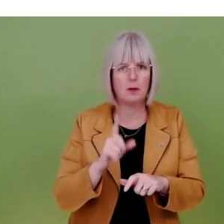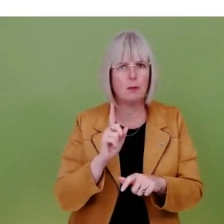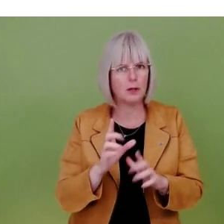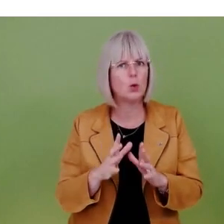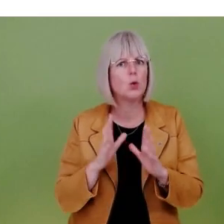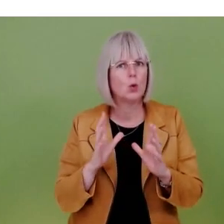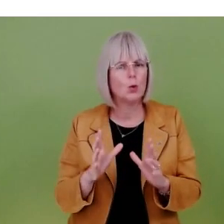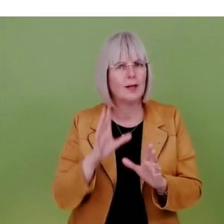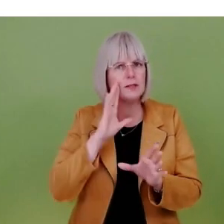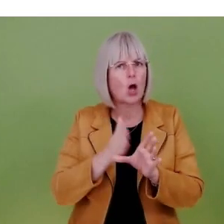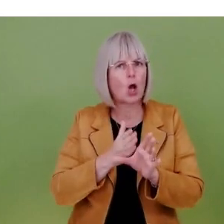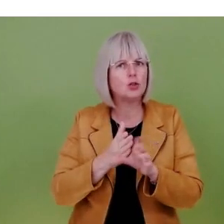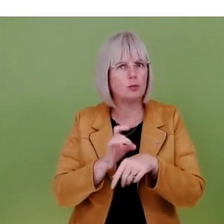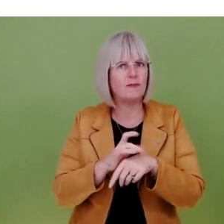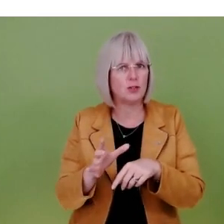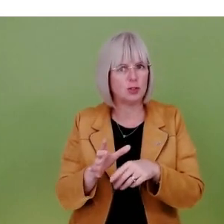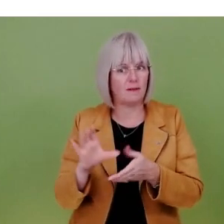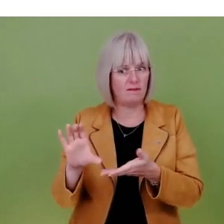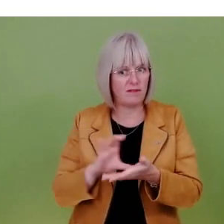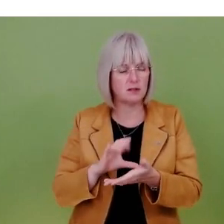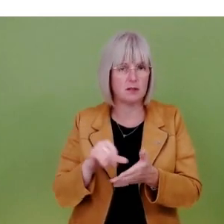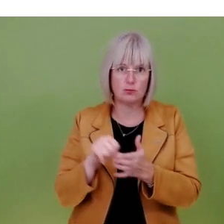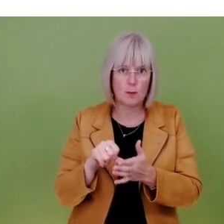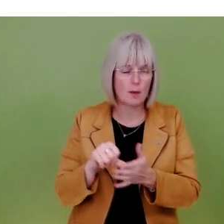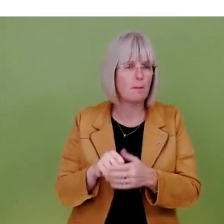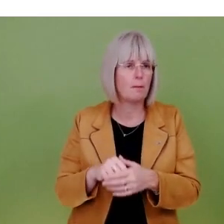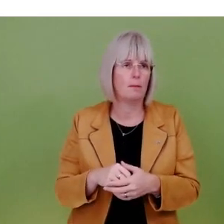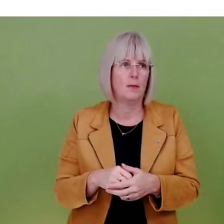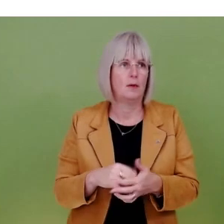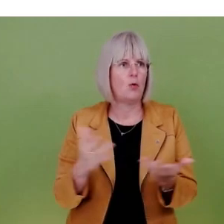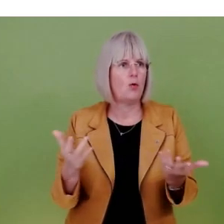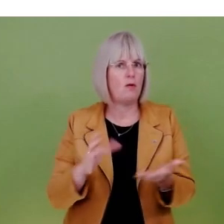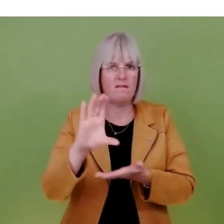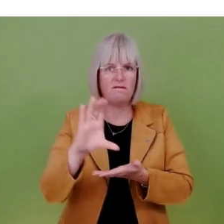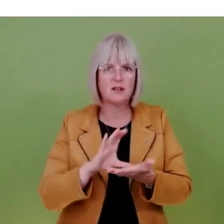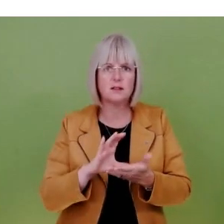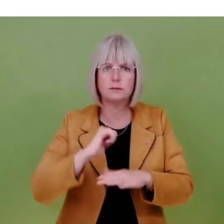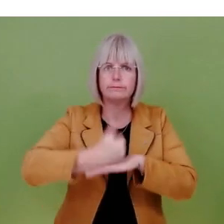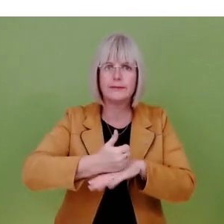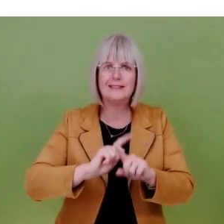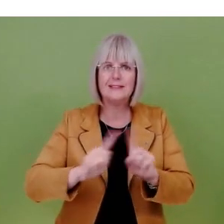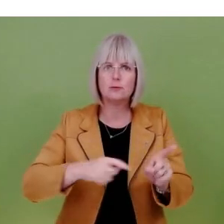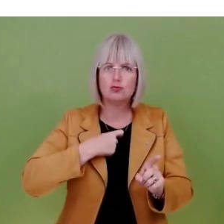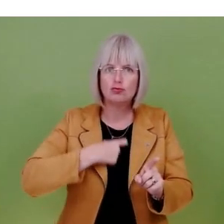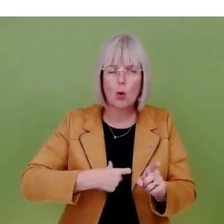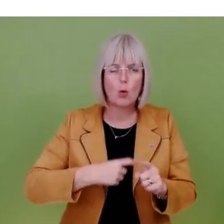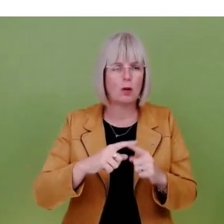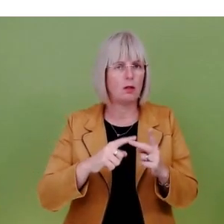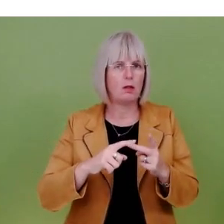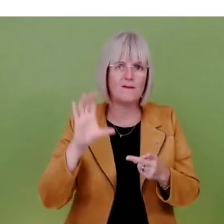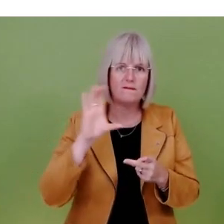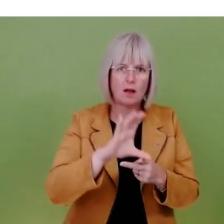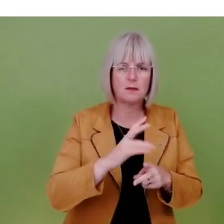funding relating to this issue, funding to set up these different paid roles, funding for mentoring for